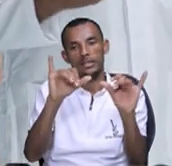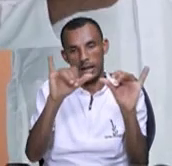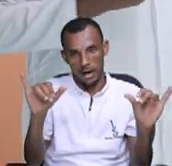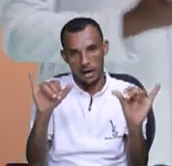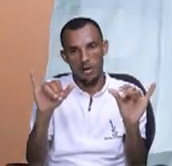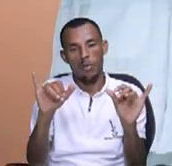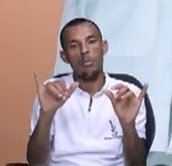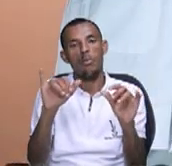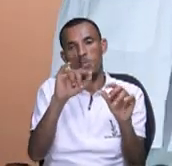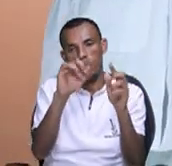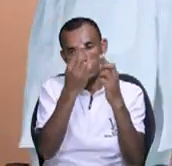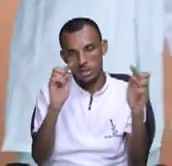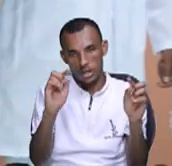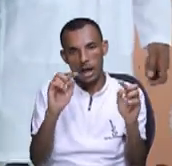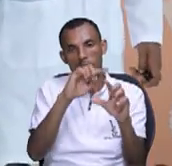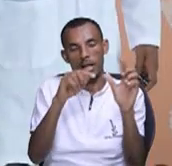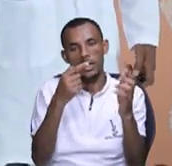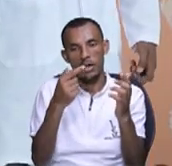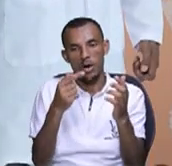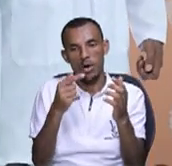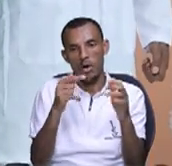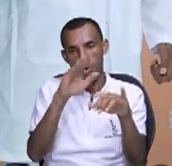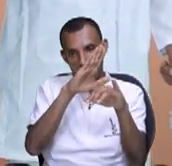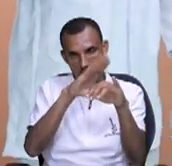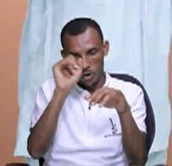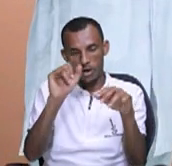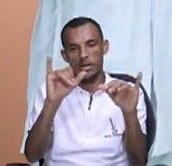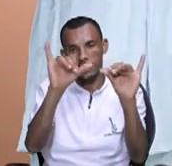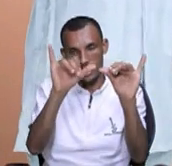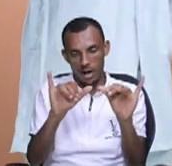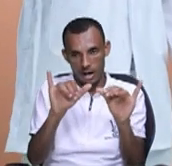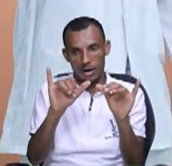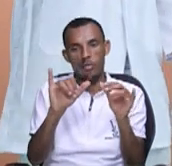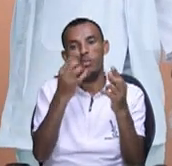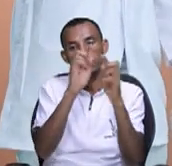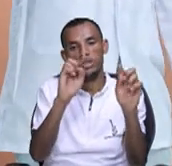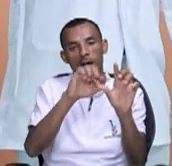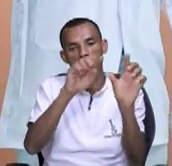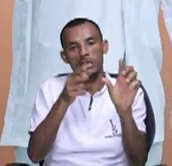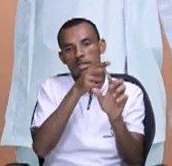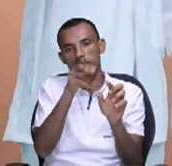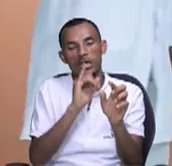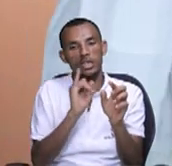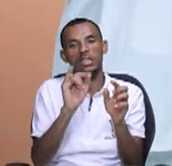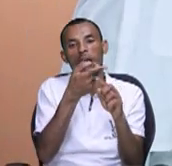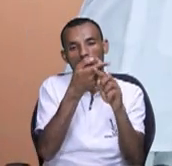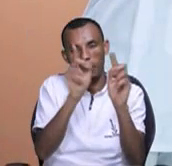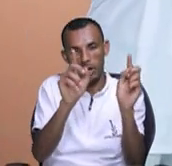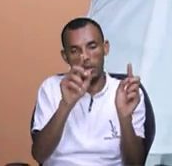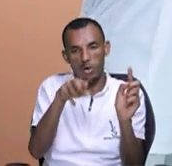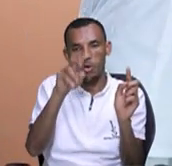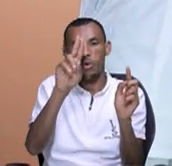angle. Therefore, on standard position angle, there is different quadrants in